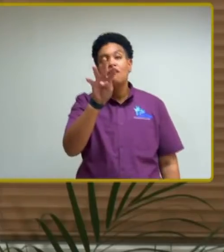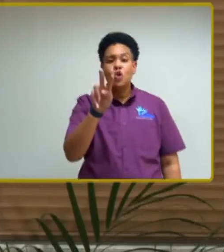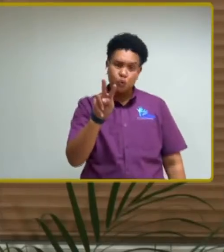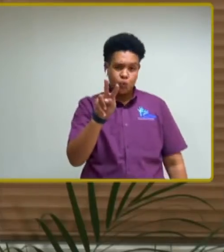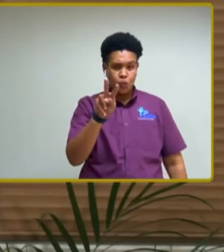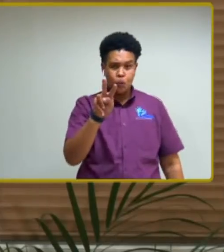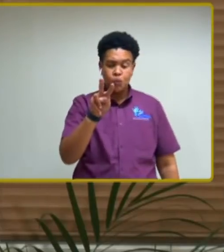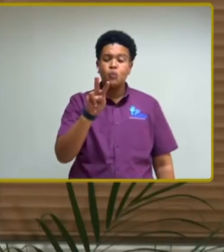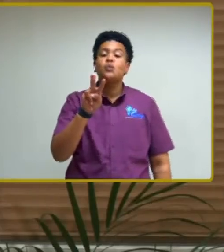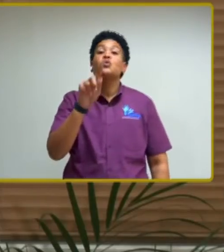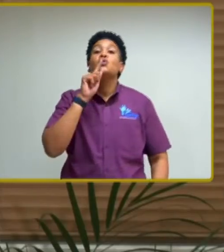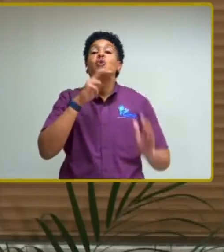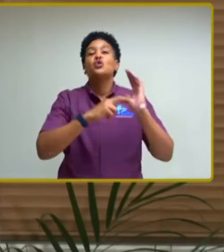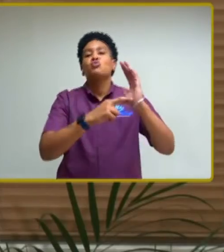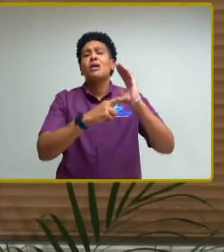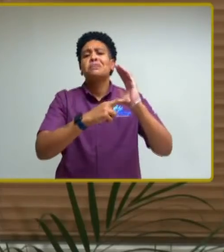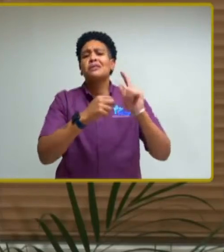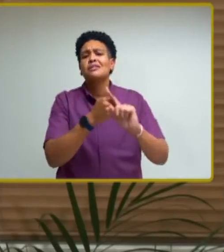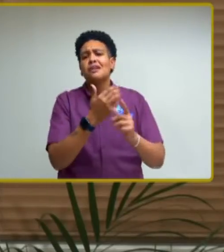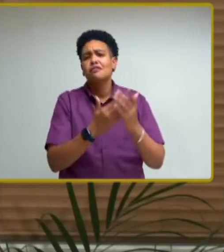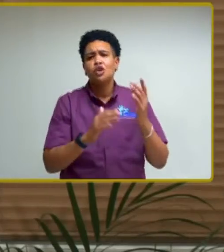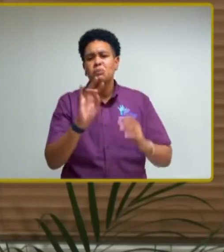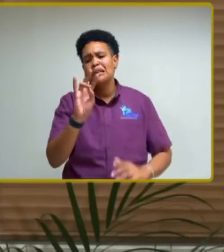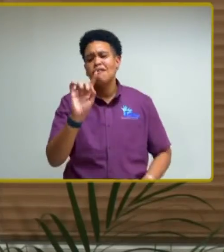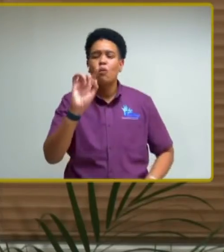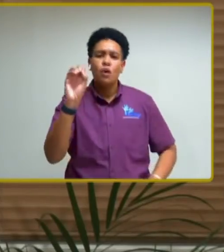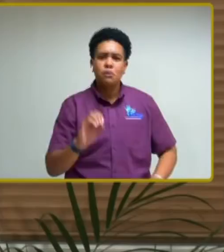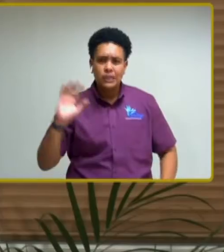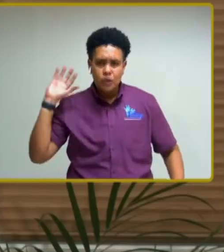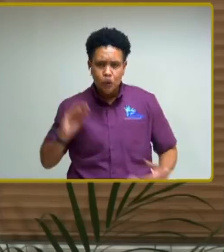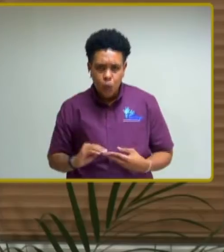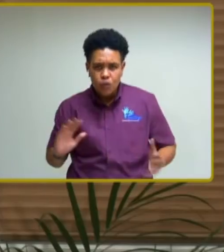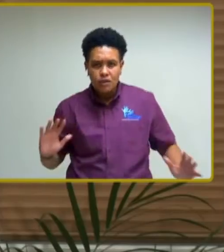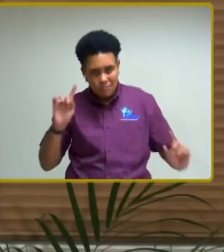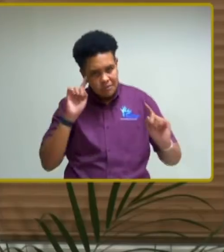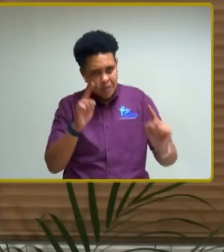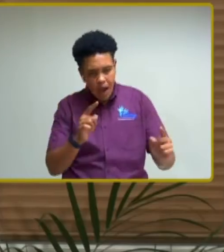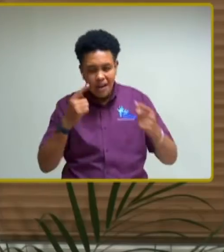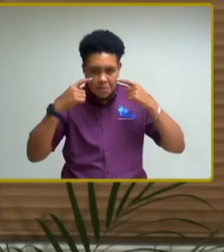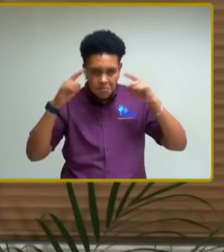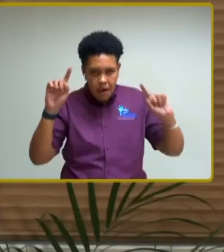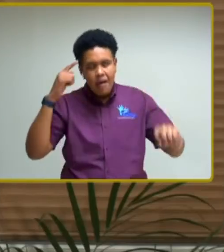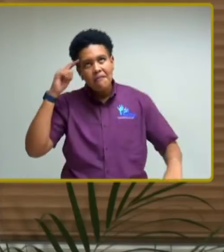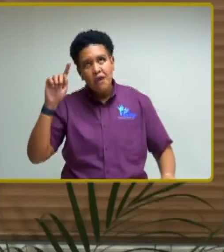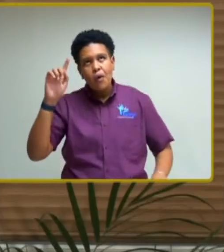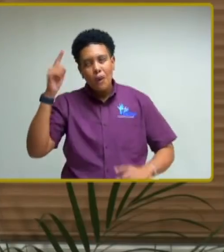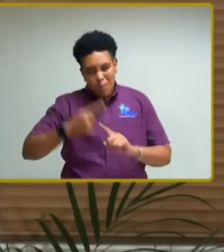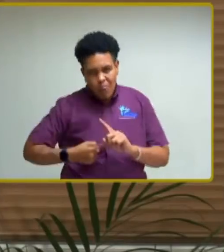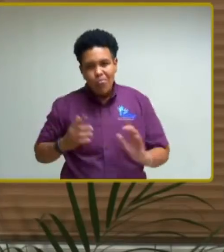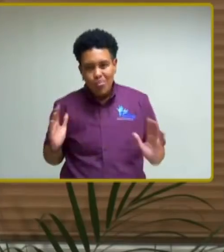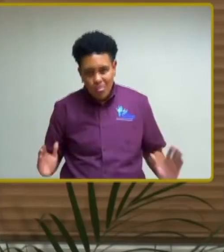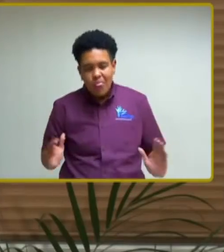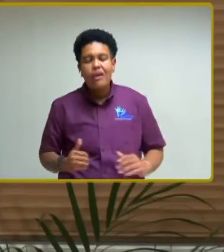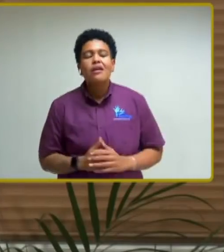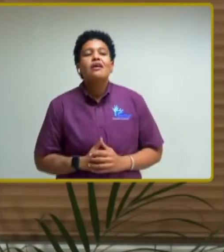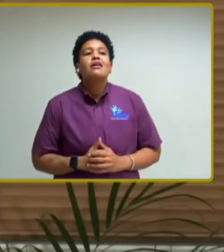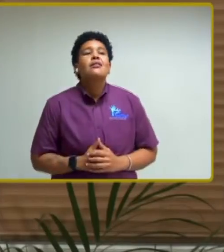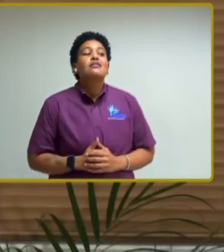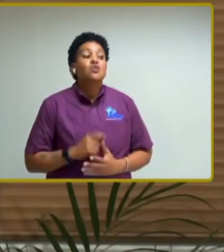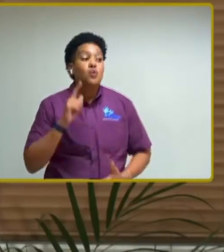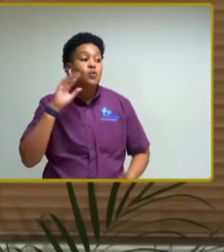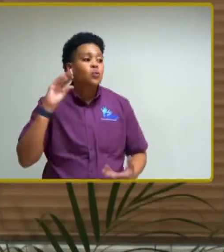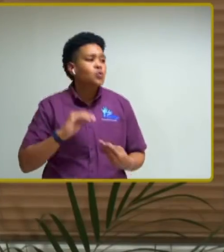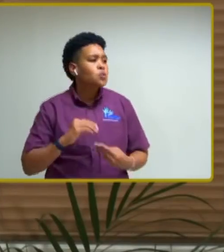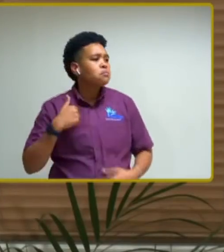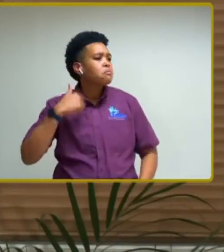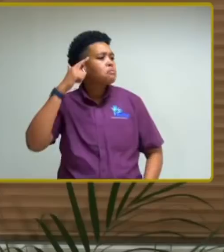33,642, represents some 71% of the target for the month. So all in all, I